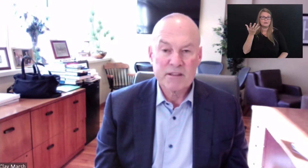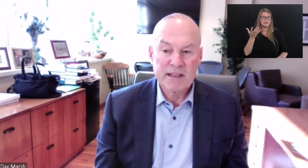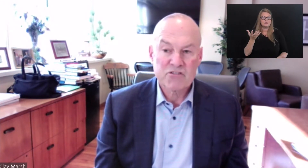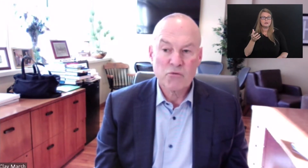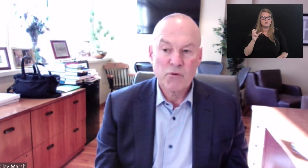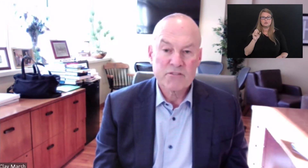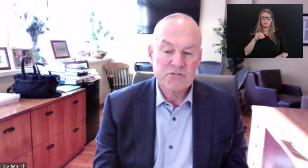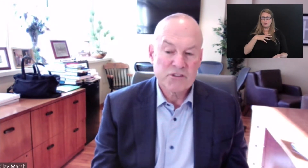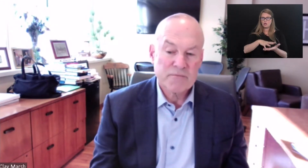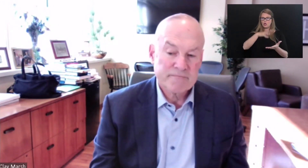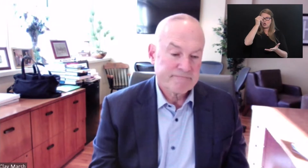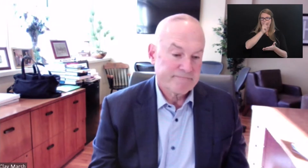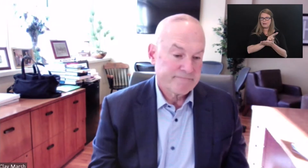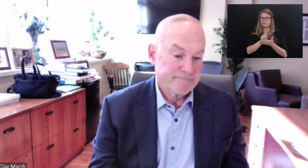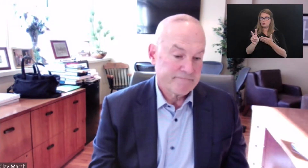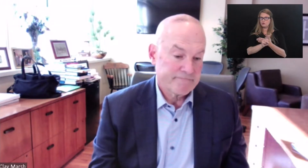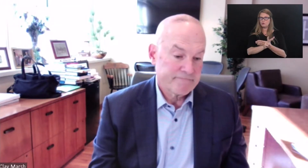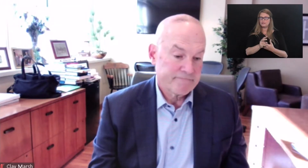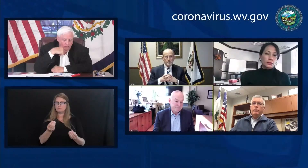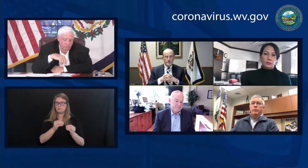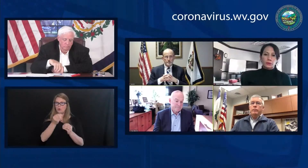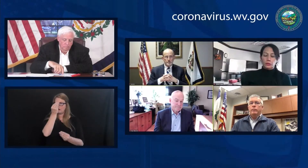I believe, in the next 2 weeks or so. All